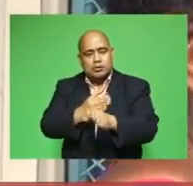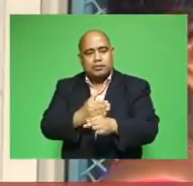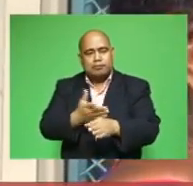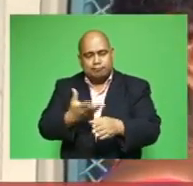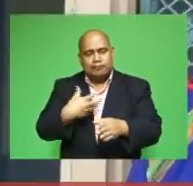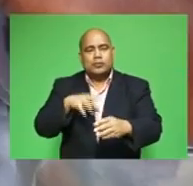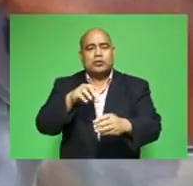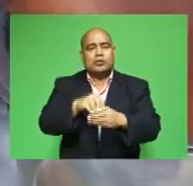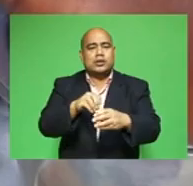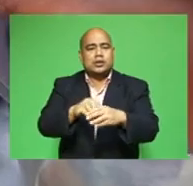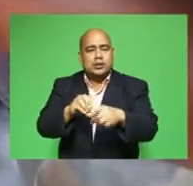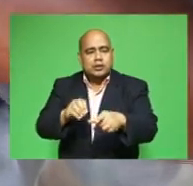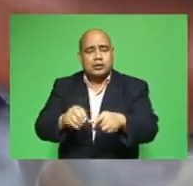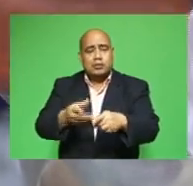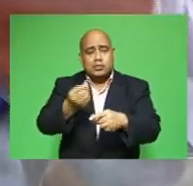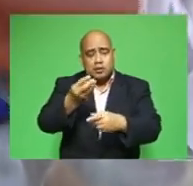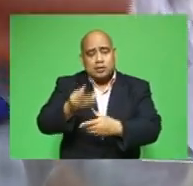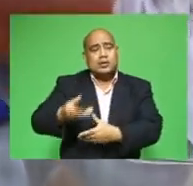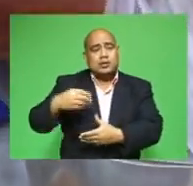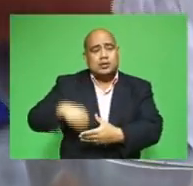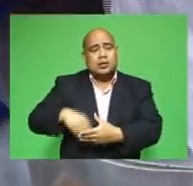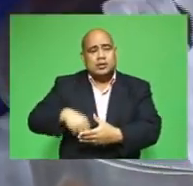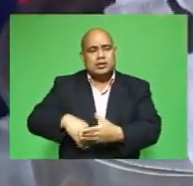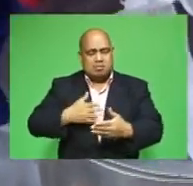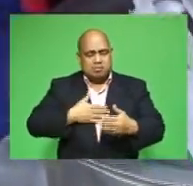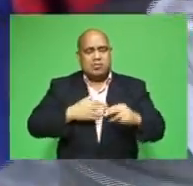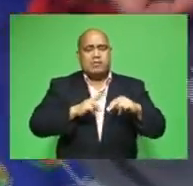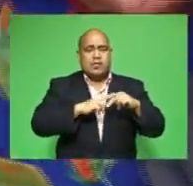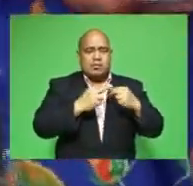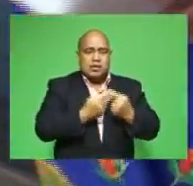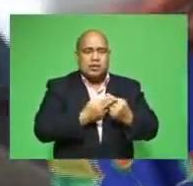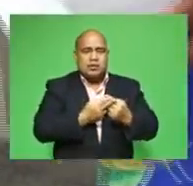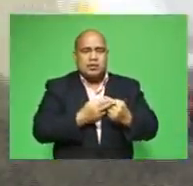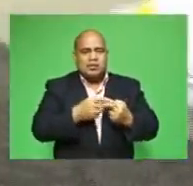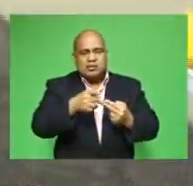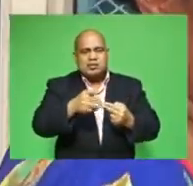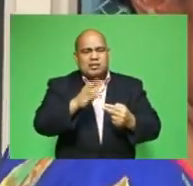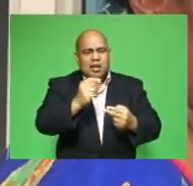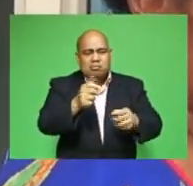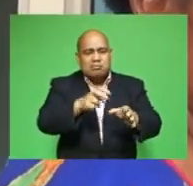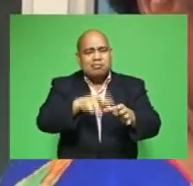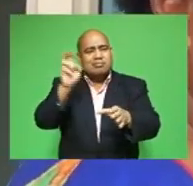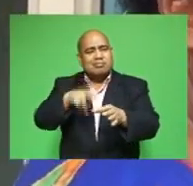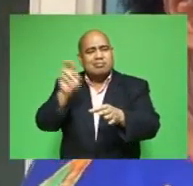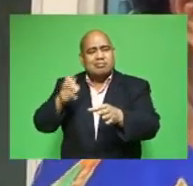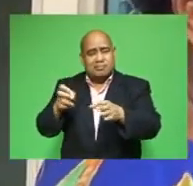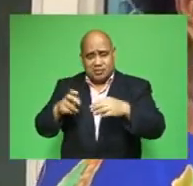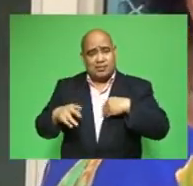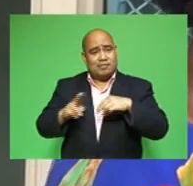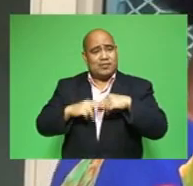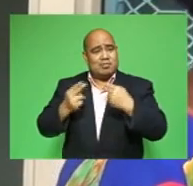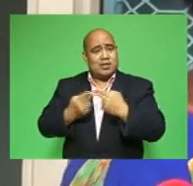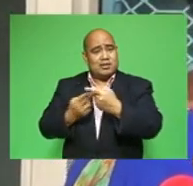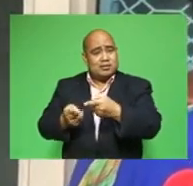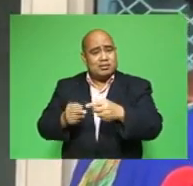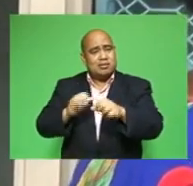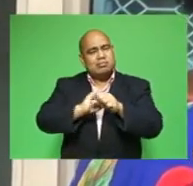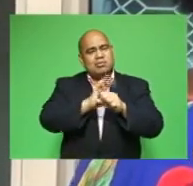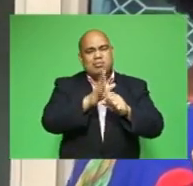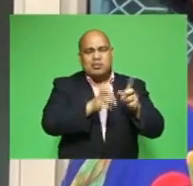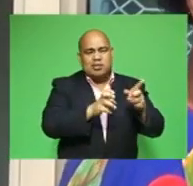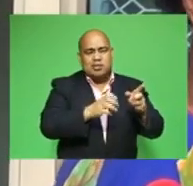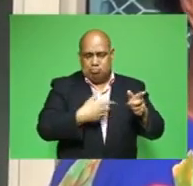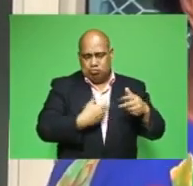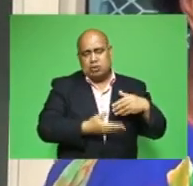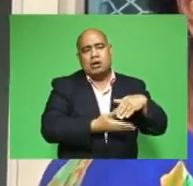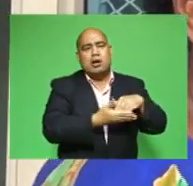helps my family at home. Some of them have lost their jobs due to COVID-19, and I just want to help out by using my cooking